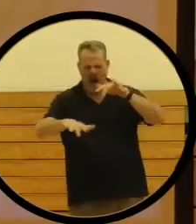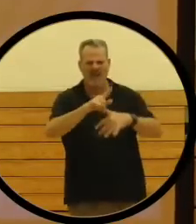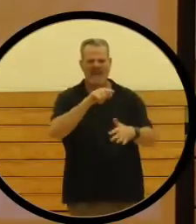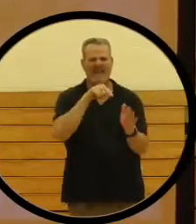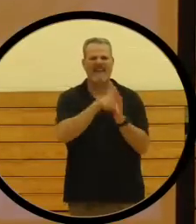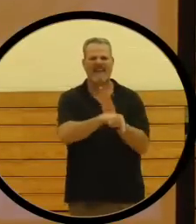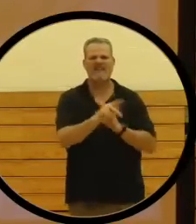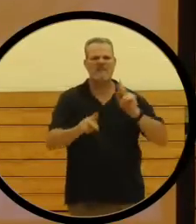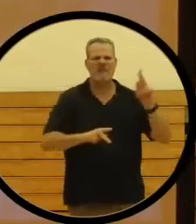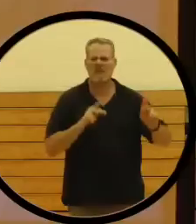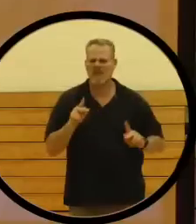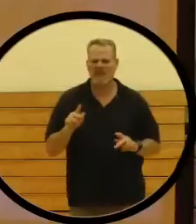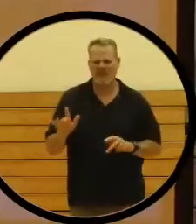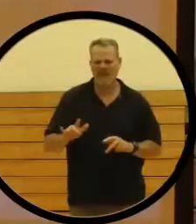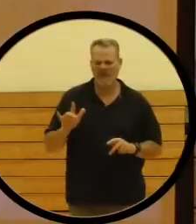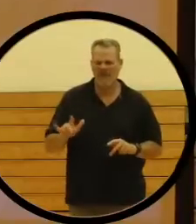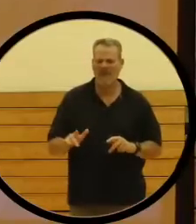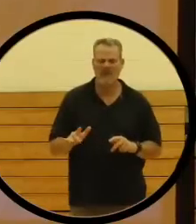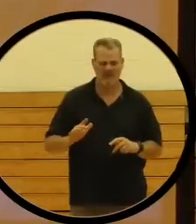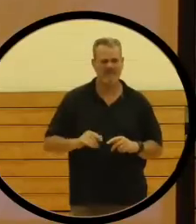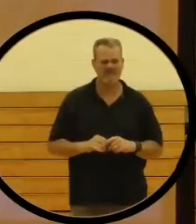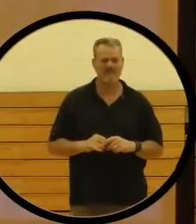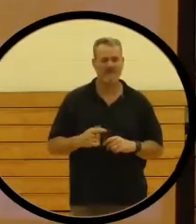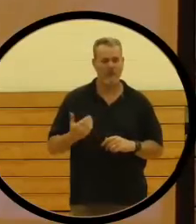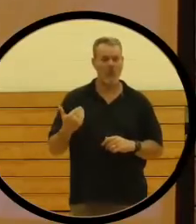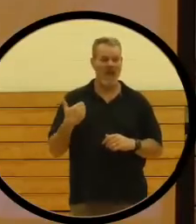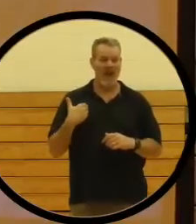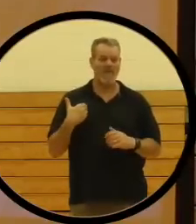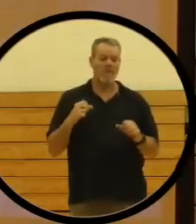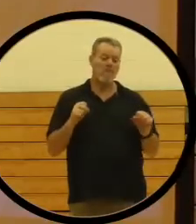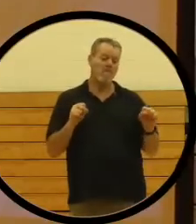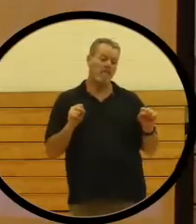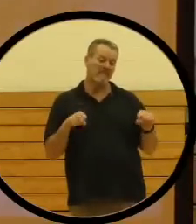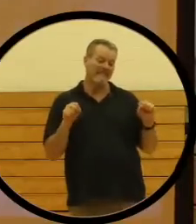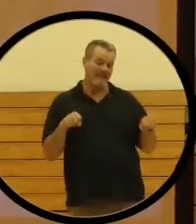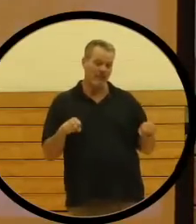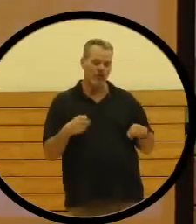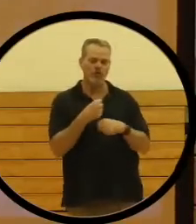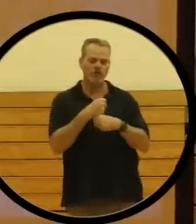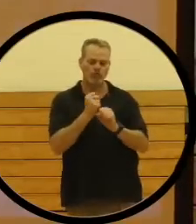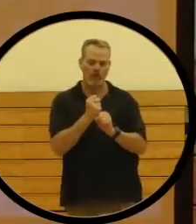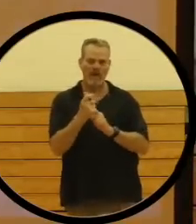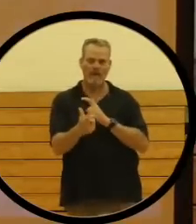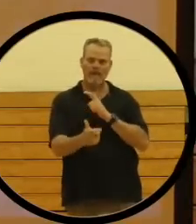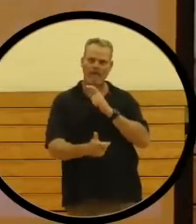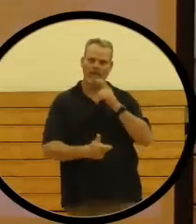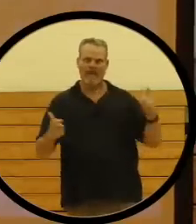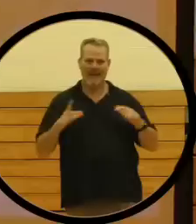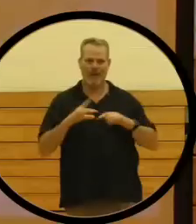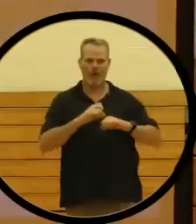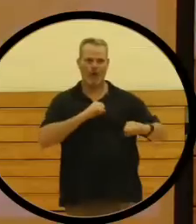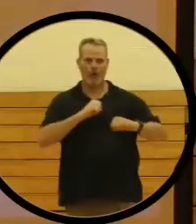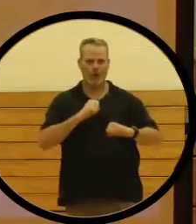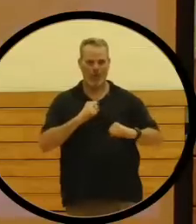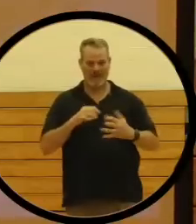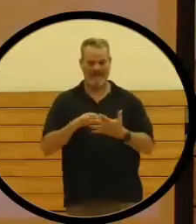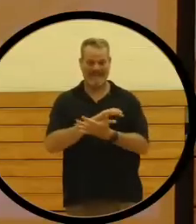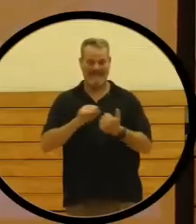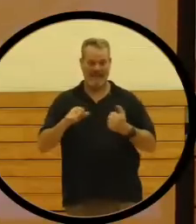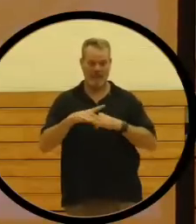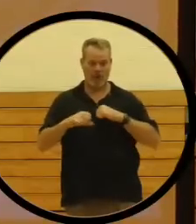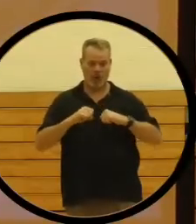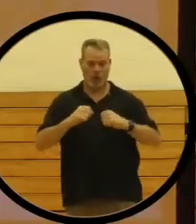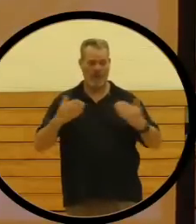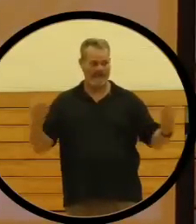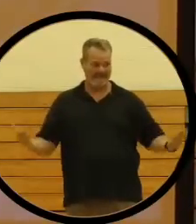village, right? So we have the potential to generate really large earthquakes and damaging earthquakes. So it's